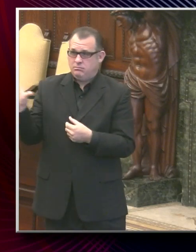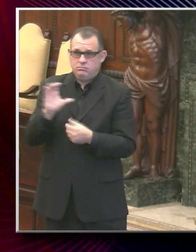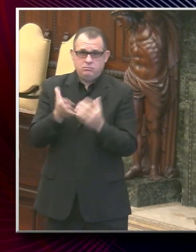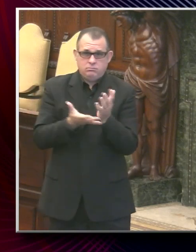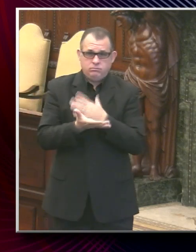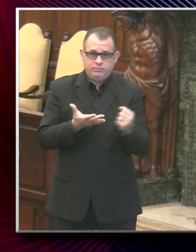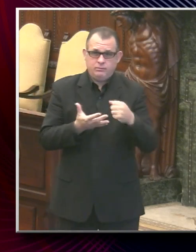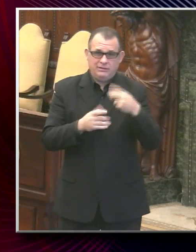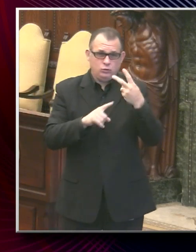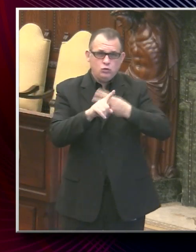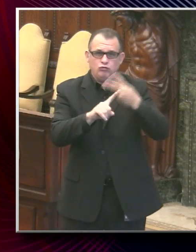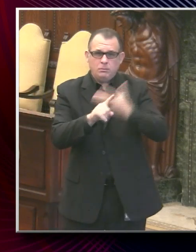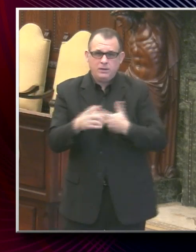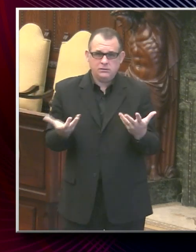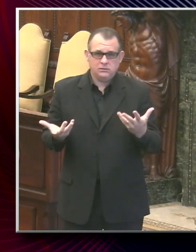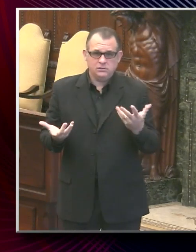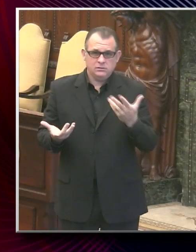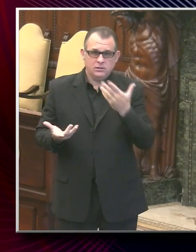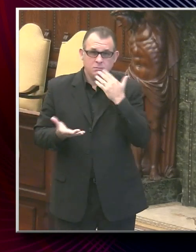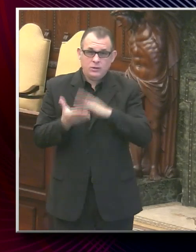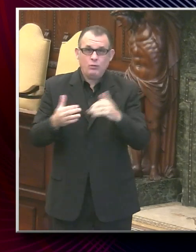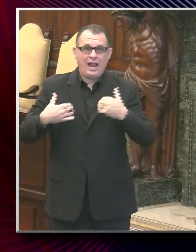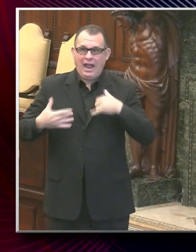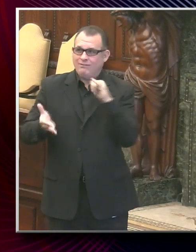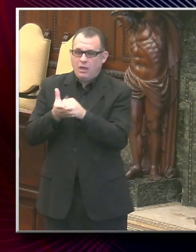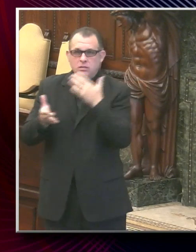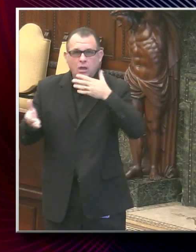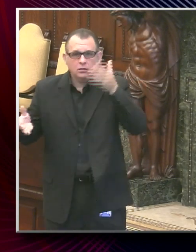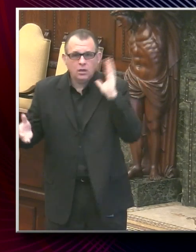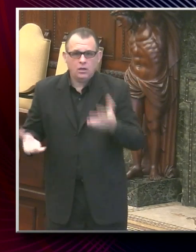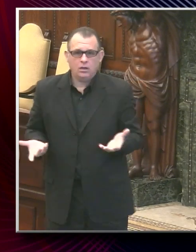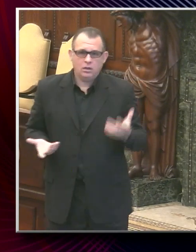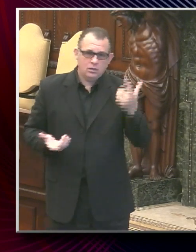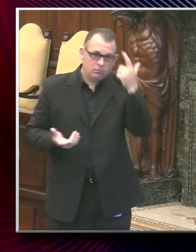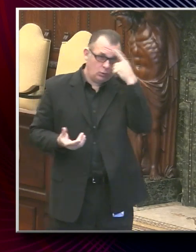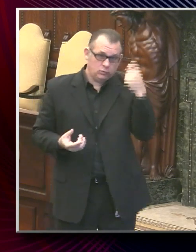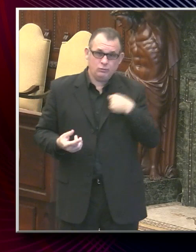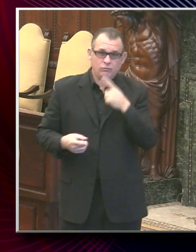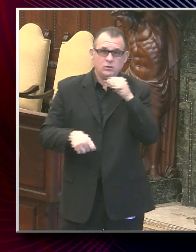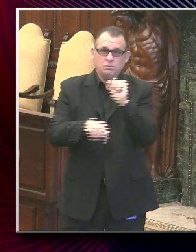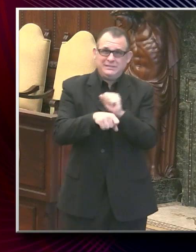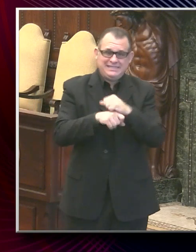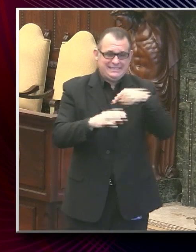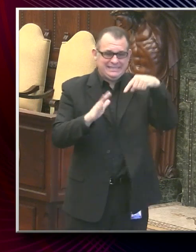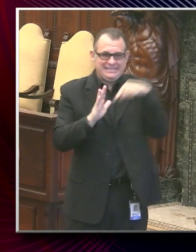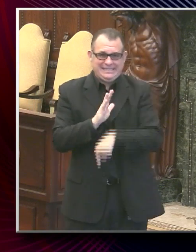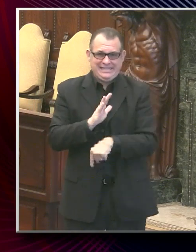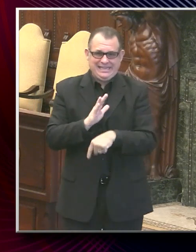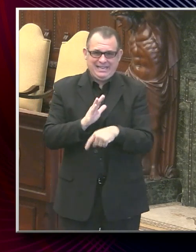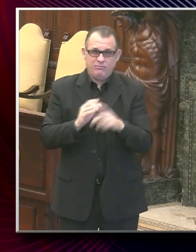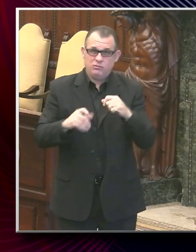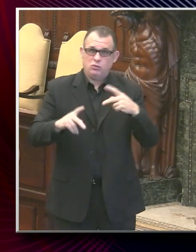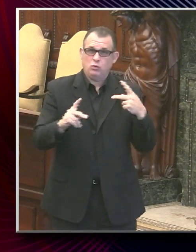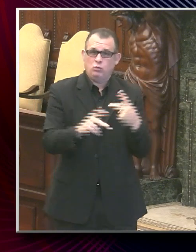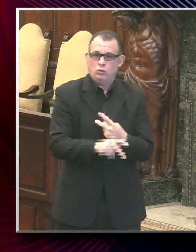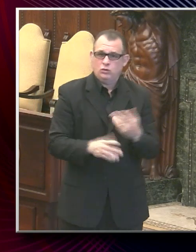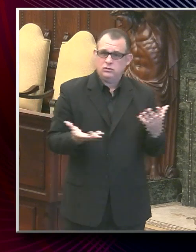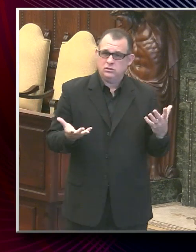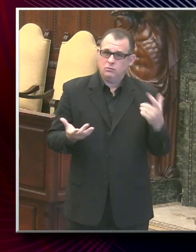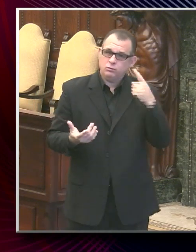but thank God we had it because we weren't as down as we could have been if we were not financially stable to begin